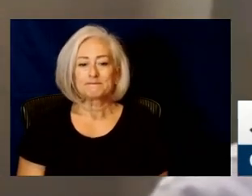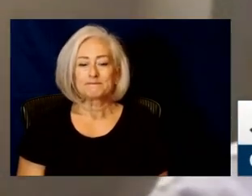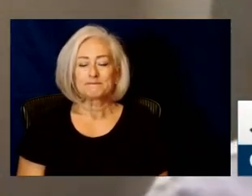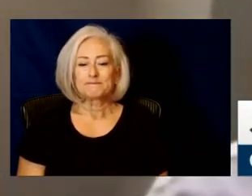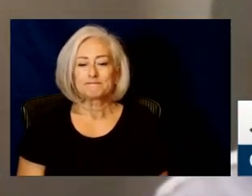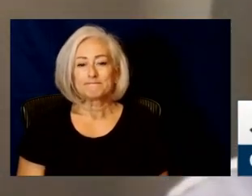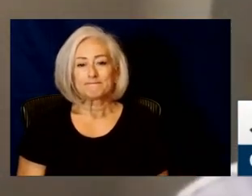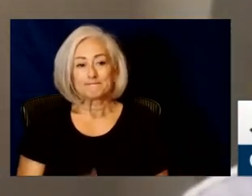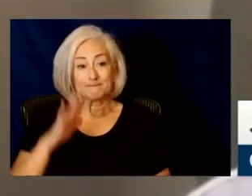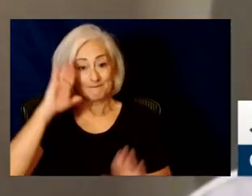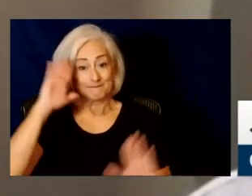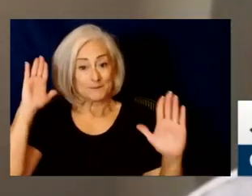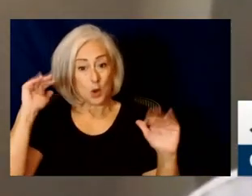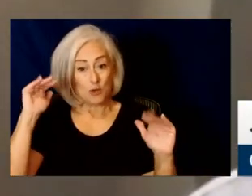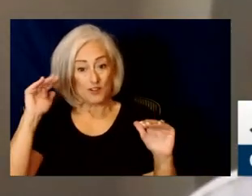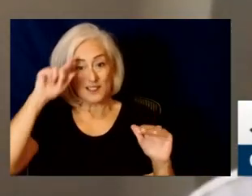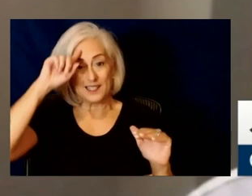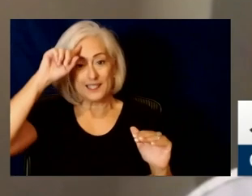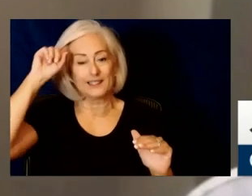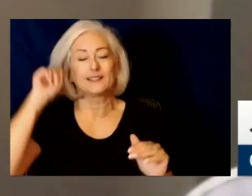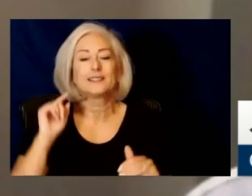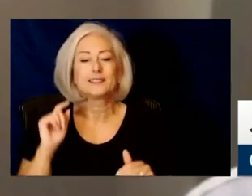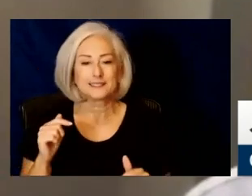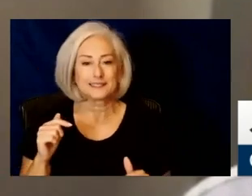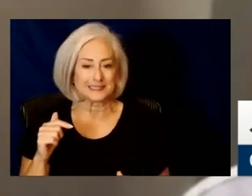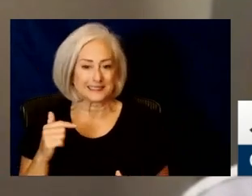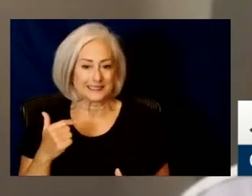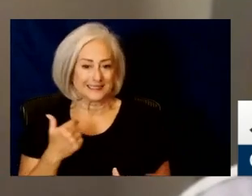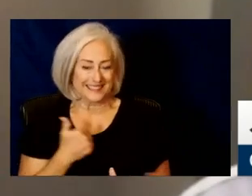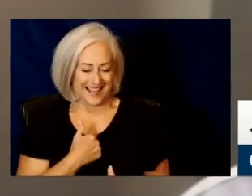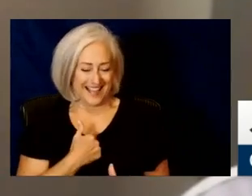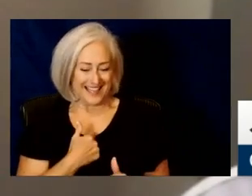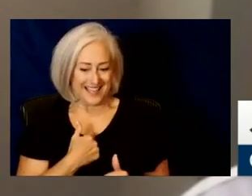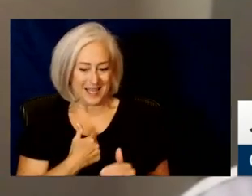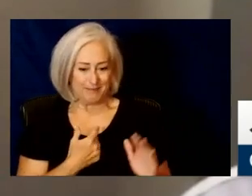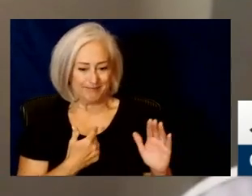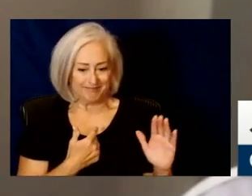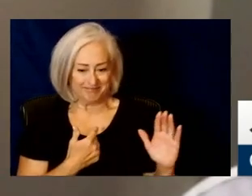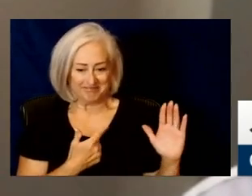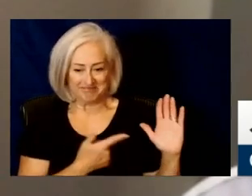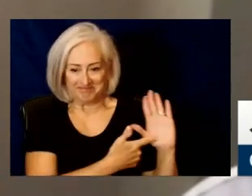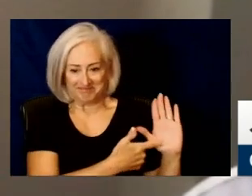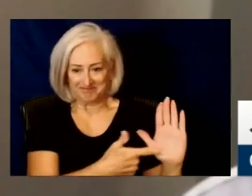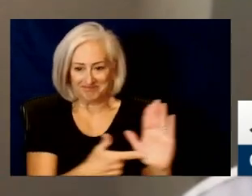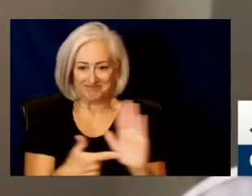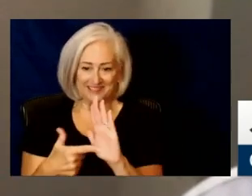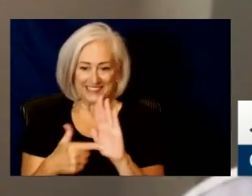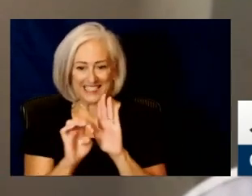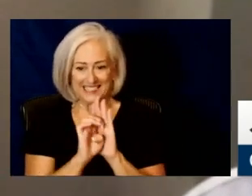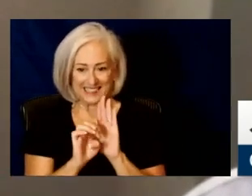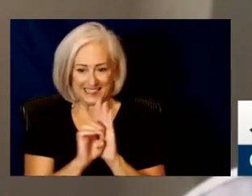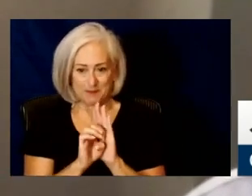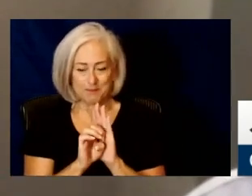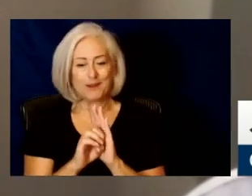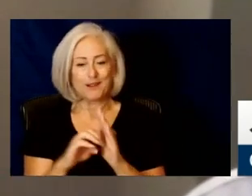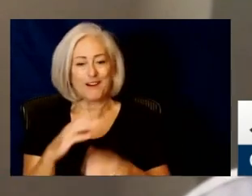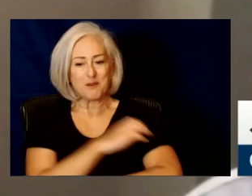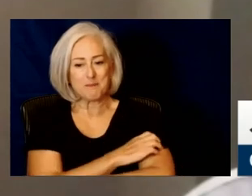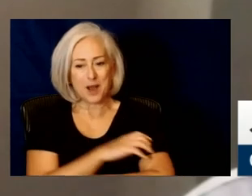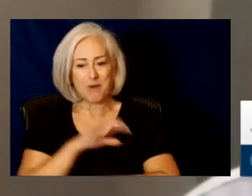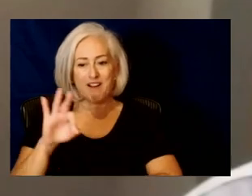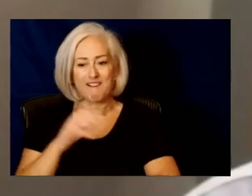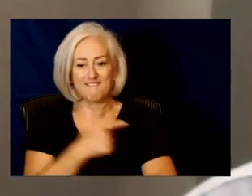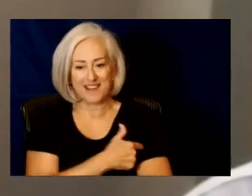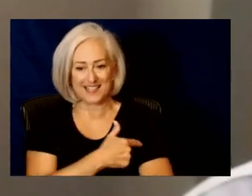Well, hopefully I'm a testament today to the power of vaccination and getting boosted